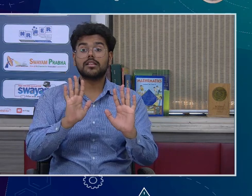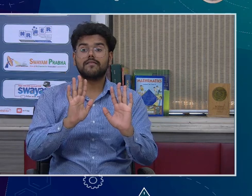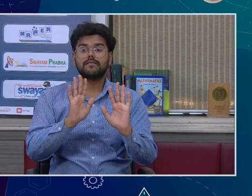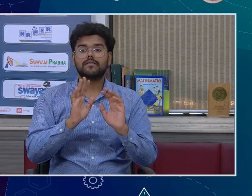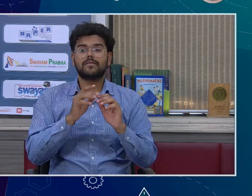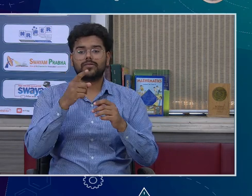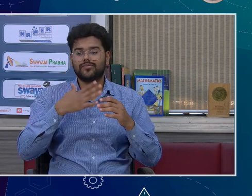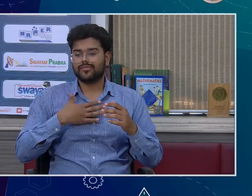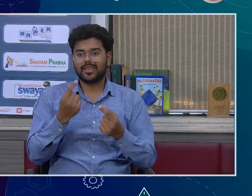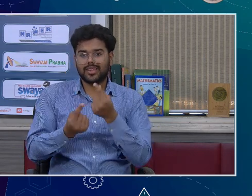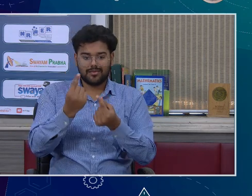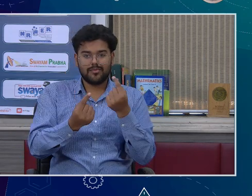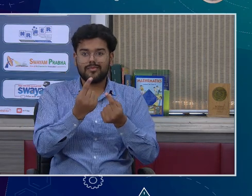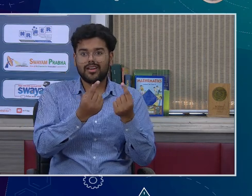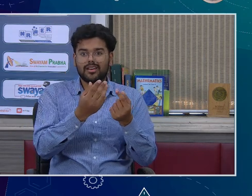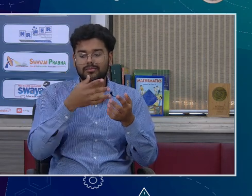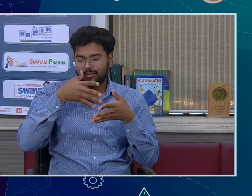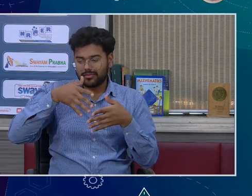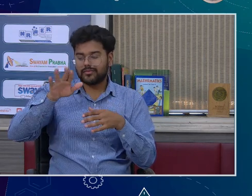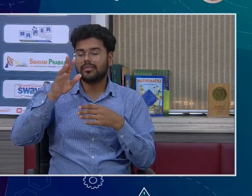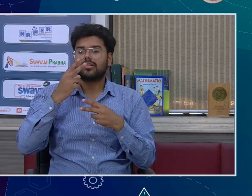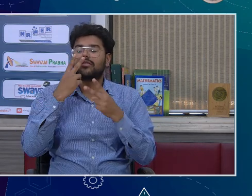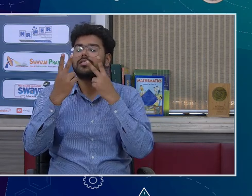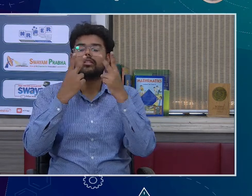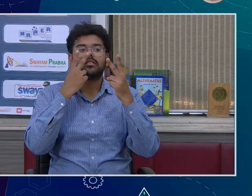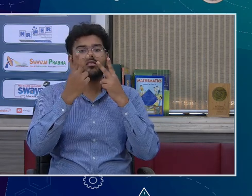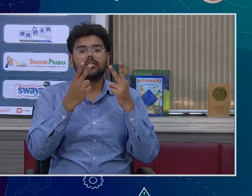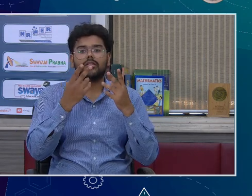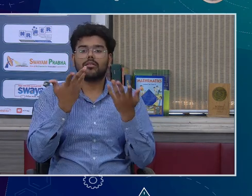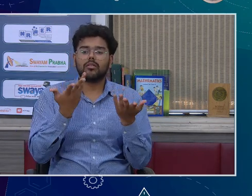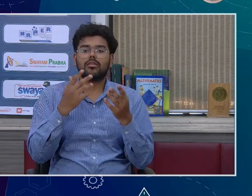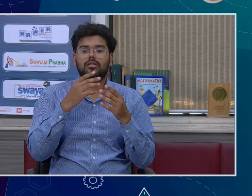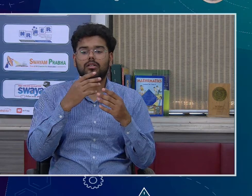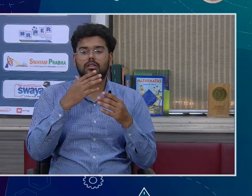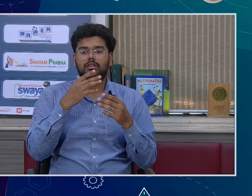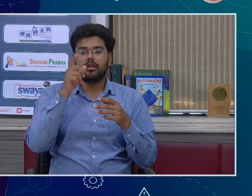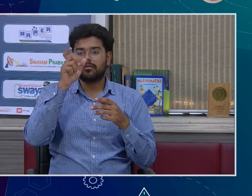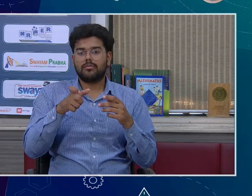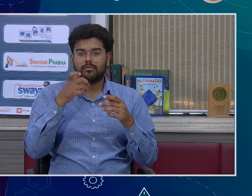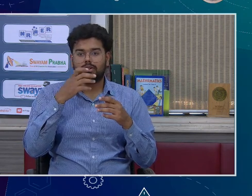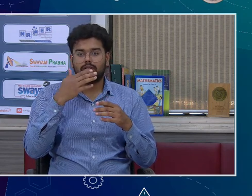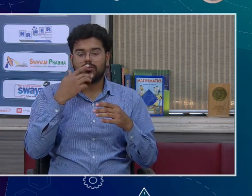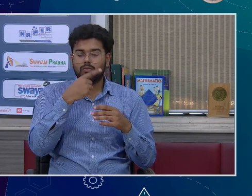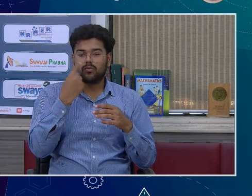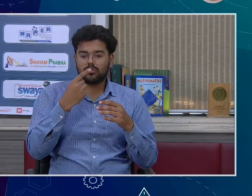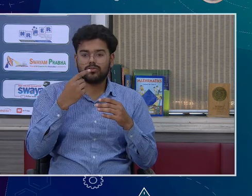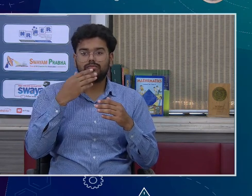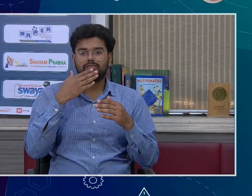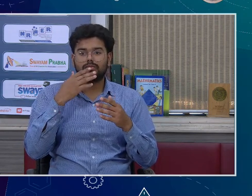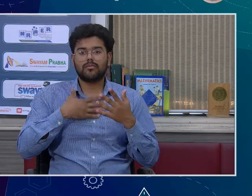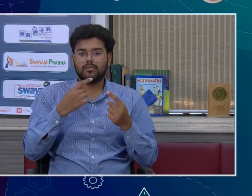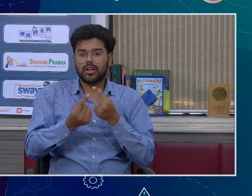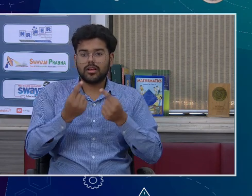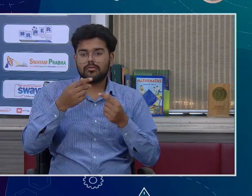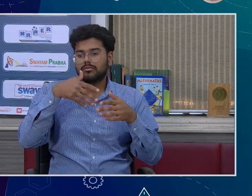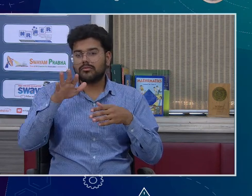park because it is opening up a bit, and those who are not able to go to the park, at least feel the different types of leaves, feel the